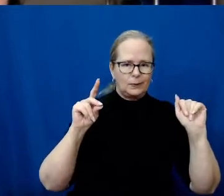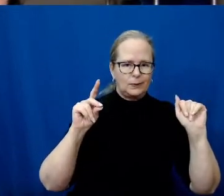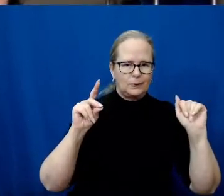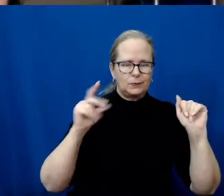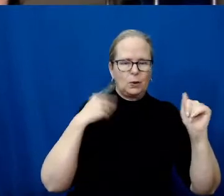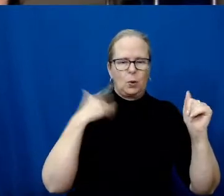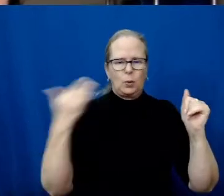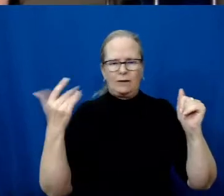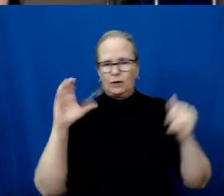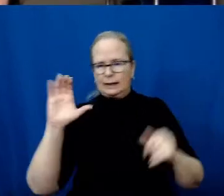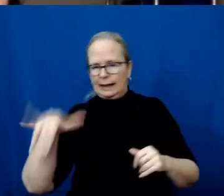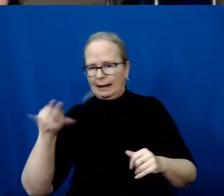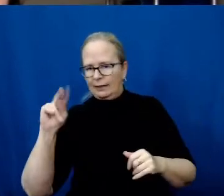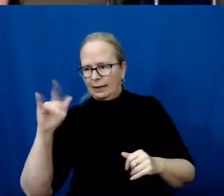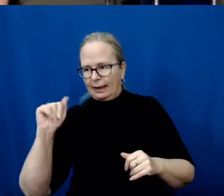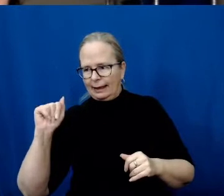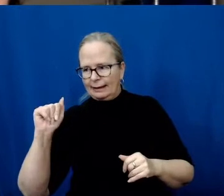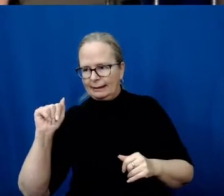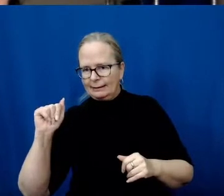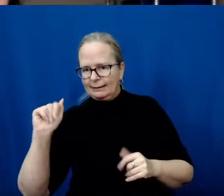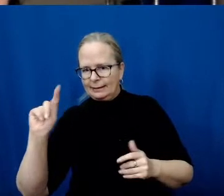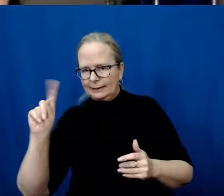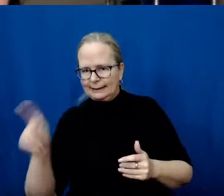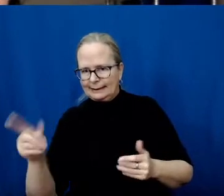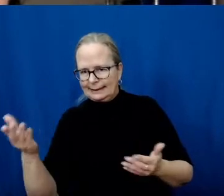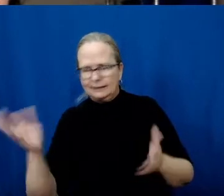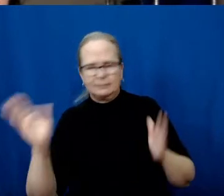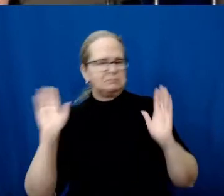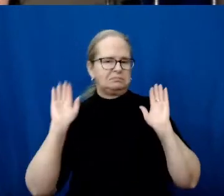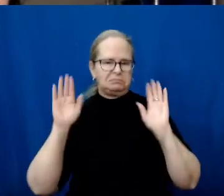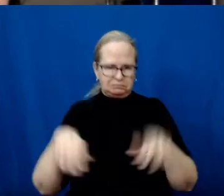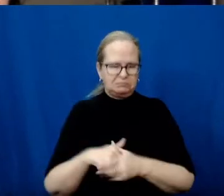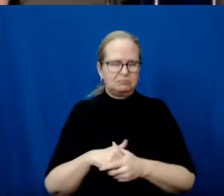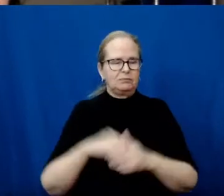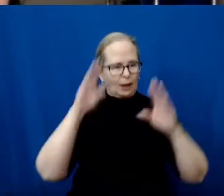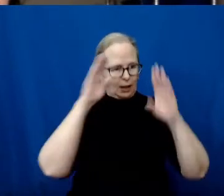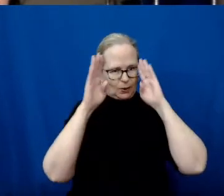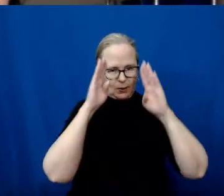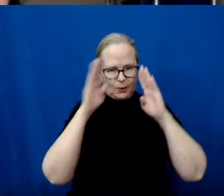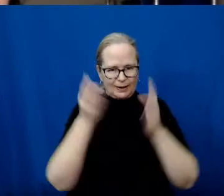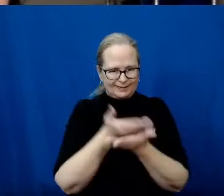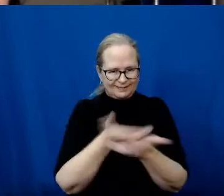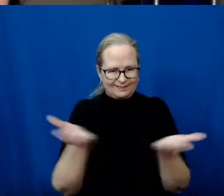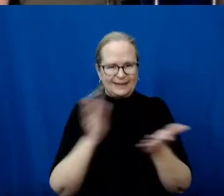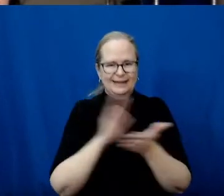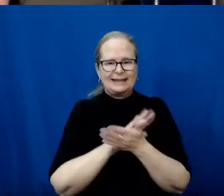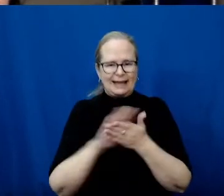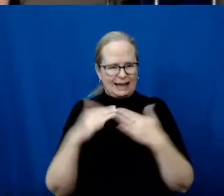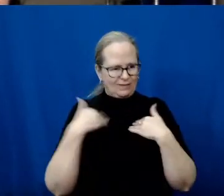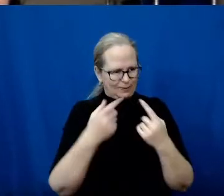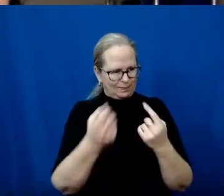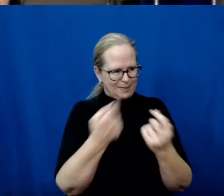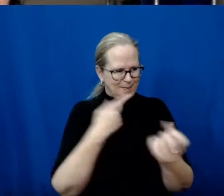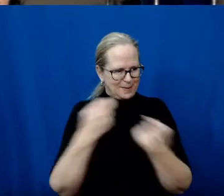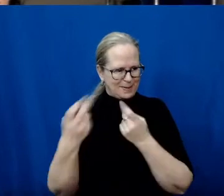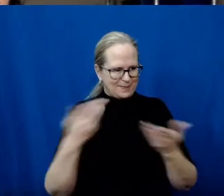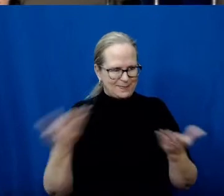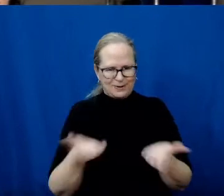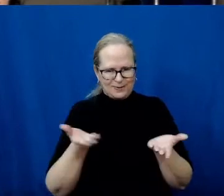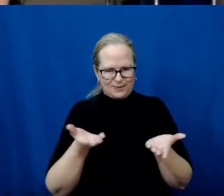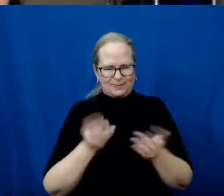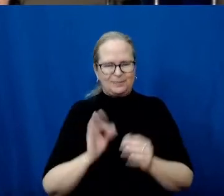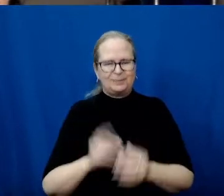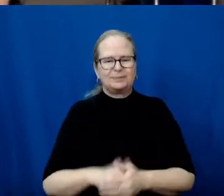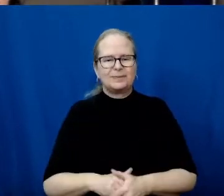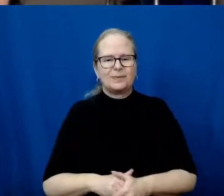Hello again, team. It is so lovely to have you back. Before we get into sharing some schematics, some drawings, some